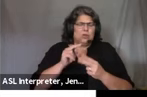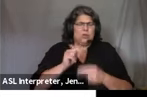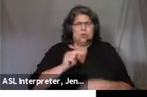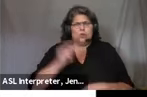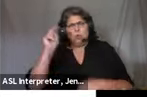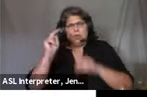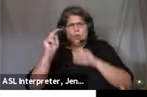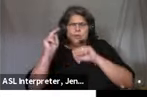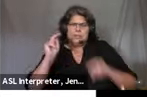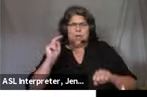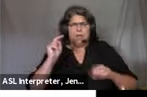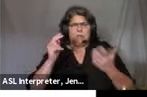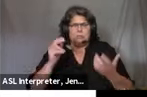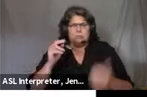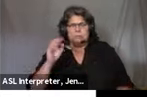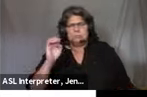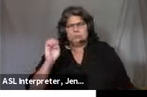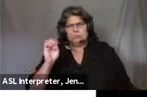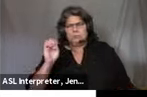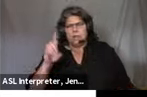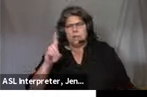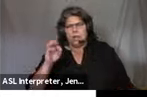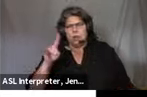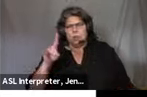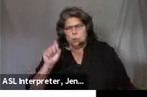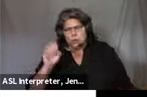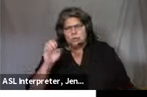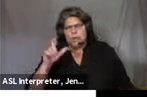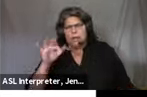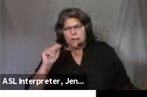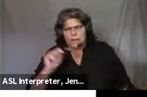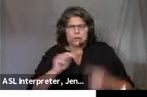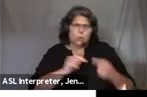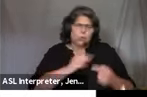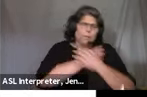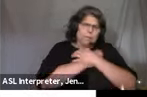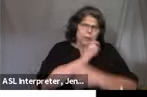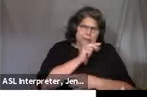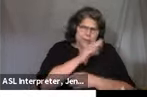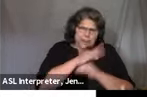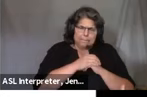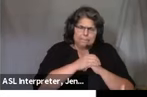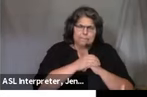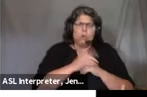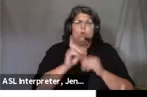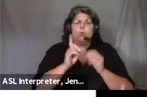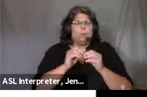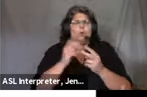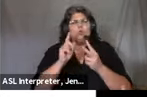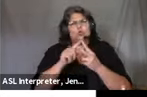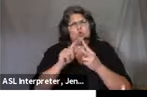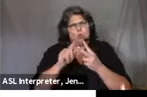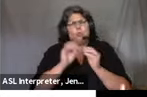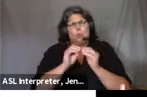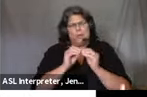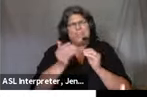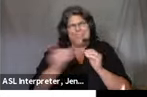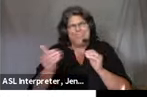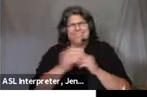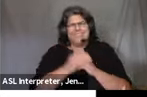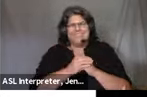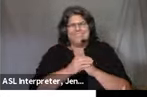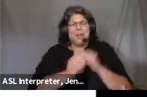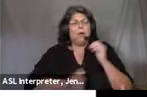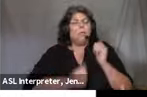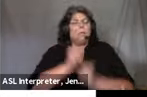Edwards Elliott or Bear Cub. One more factor is, of course, I'll say two more factors. Most